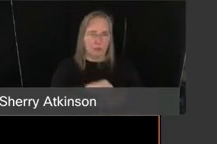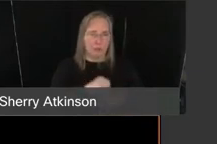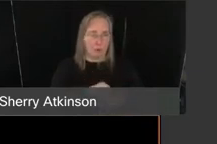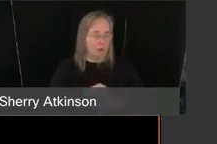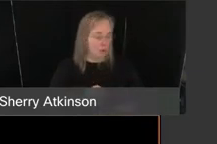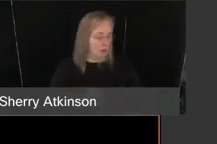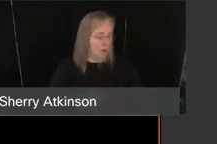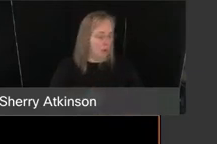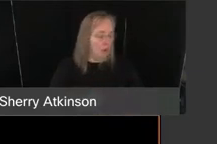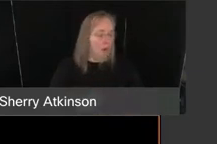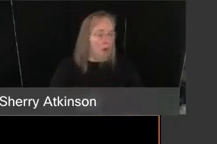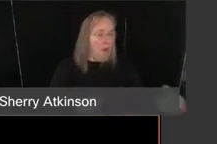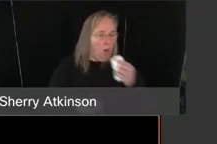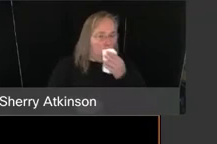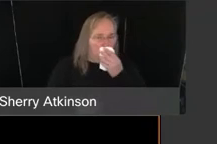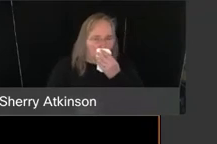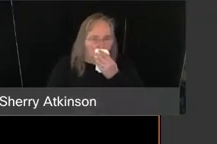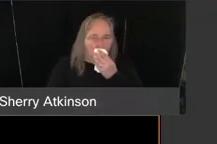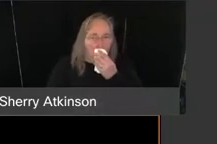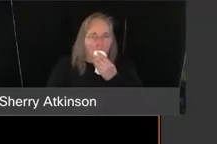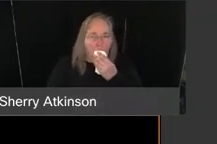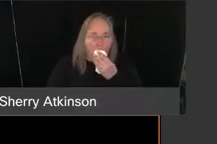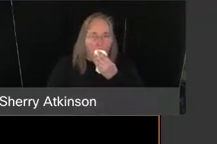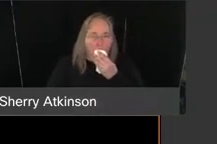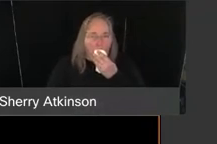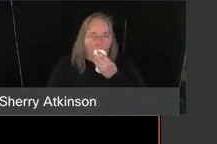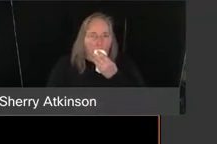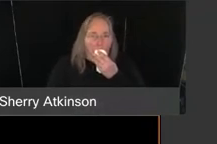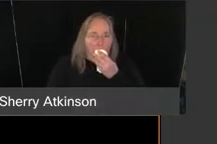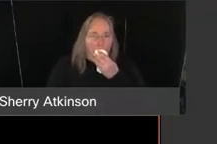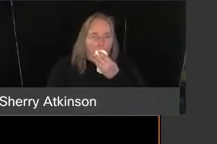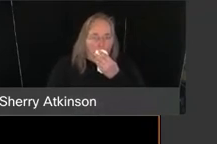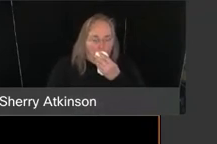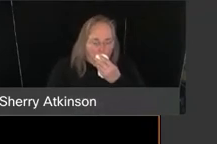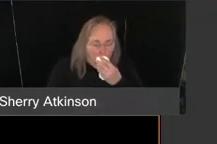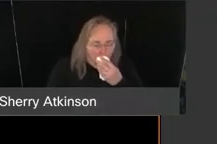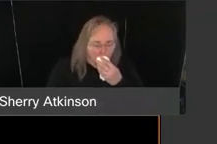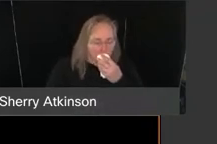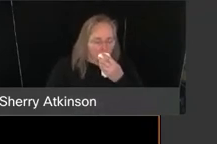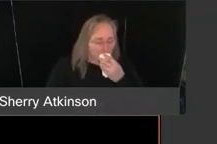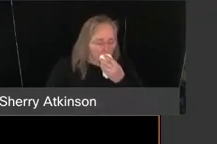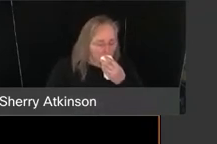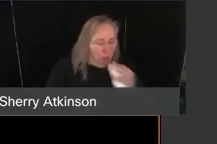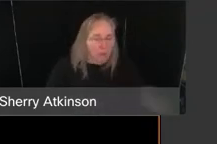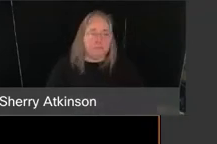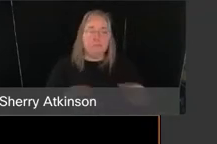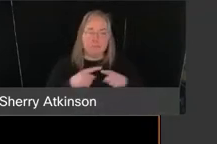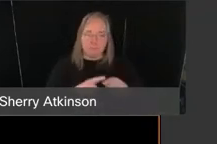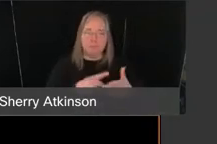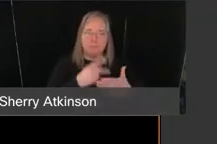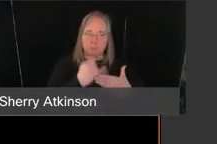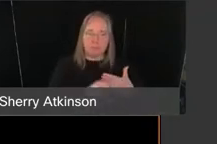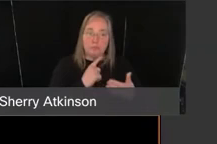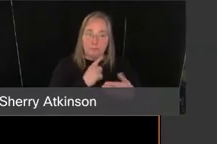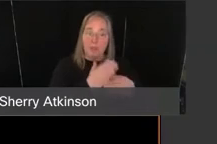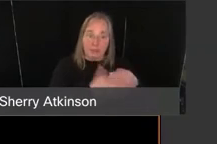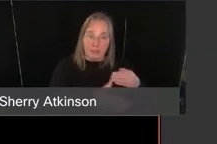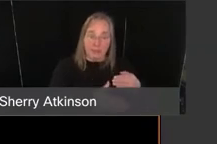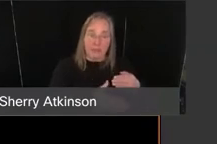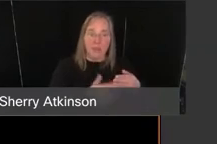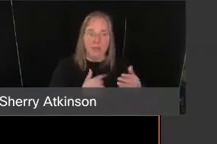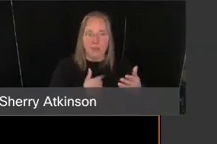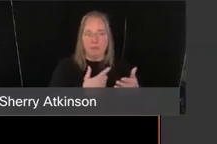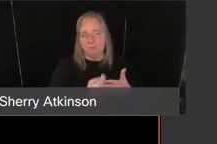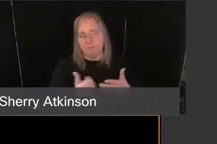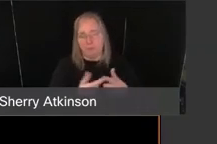complete projects, of course, they come out of this database, and we also, you know, discover things that we were